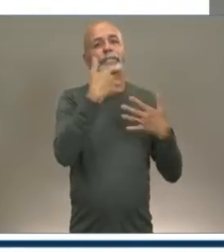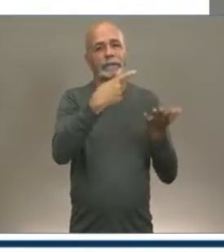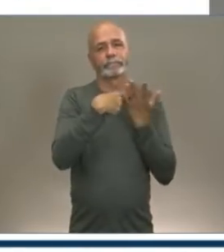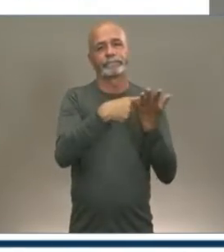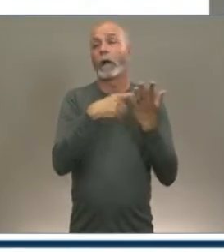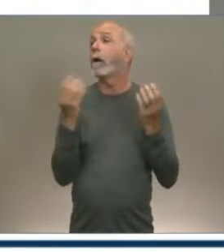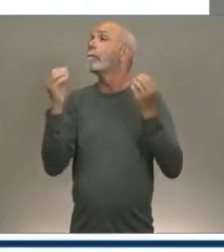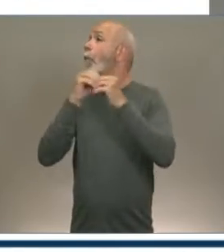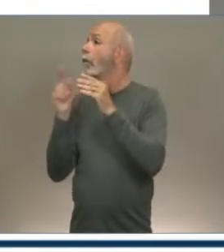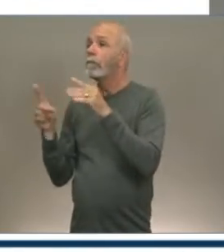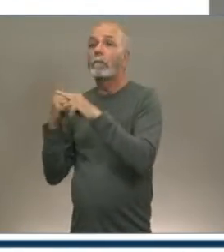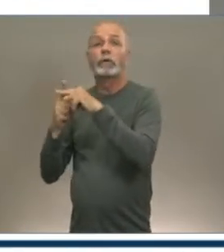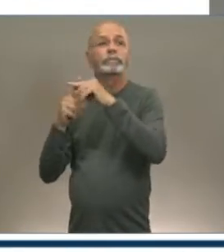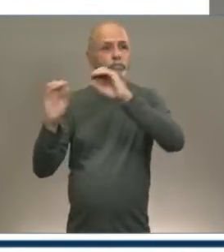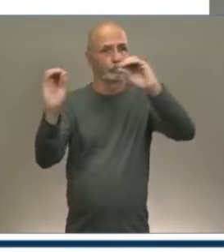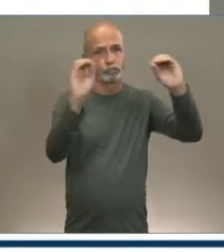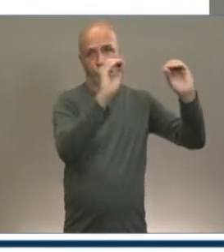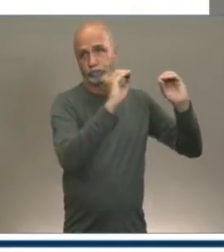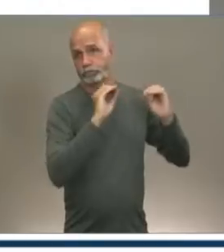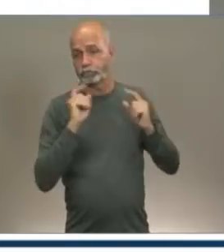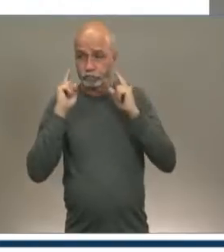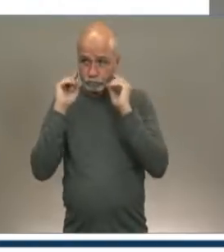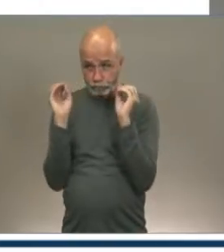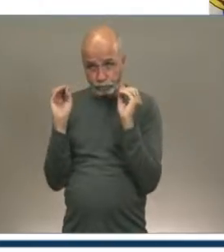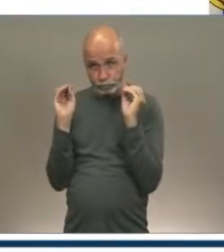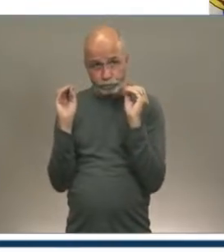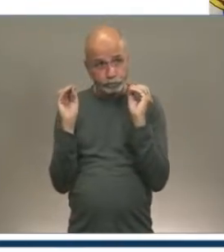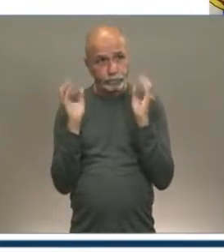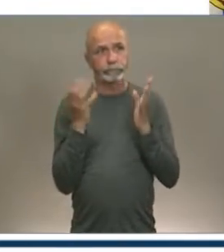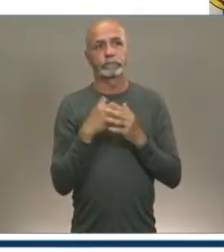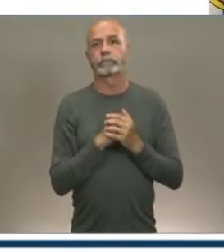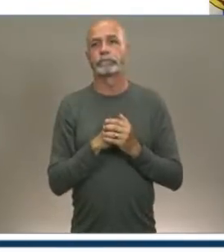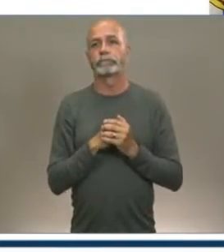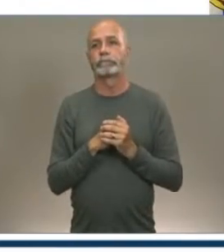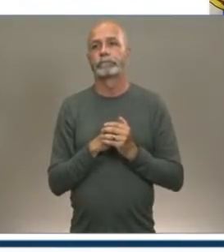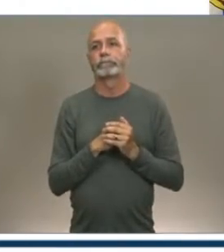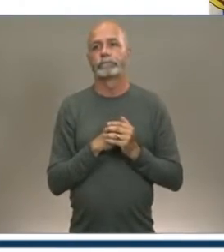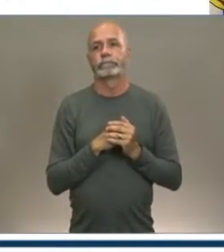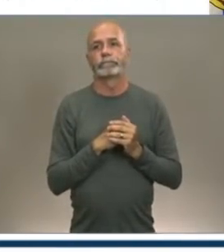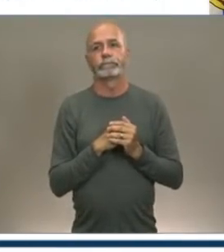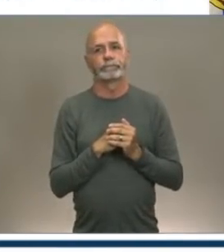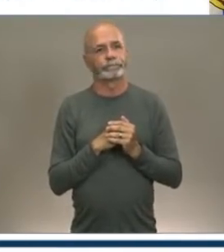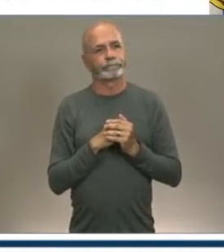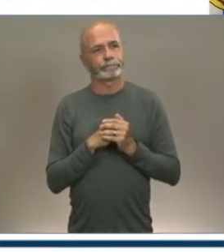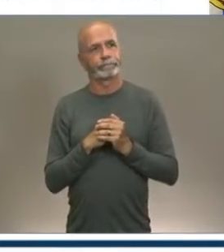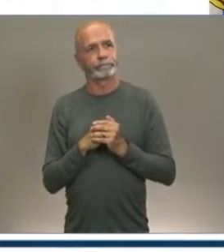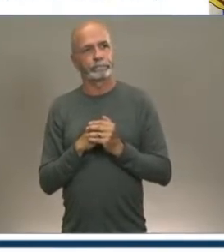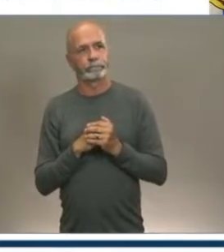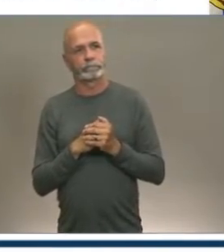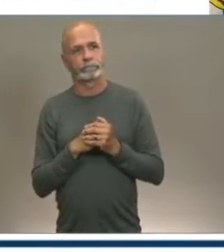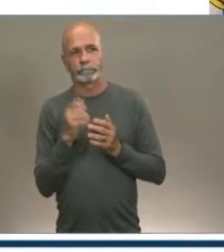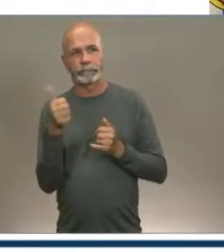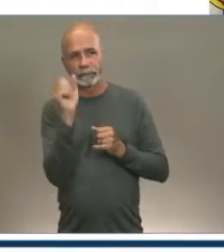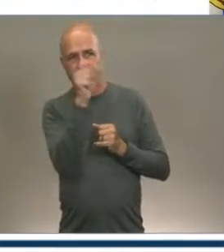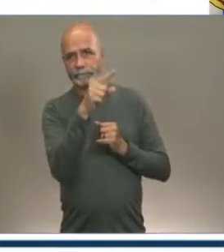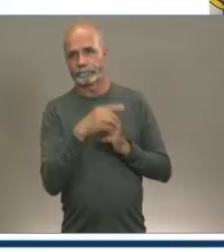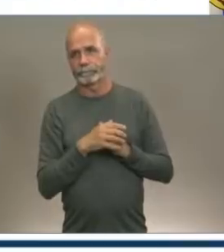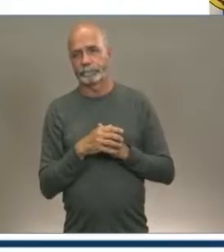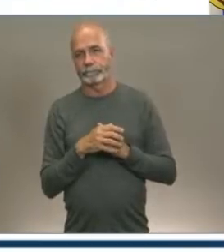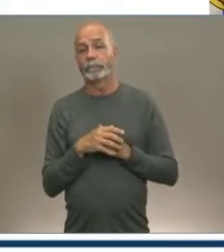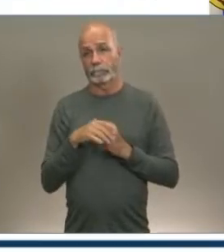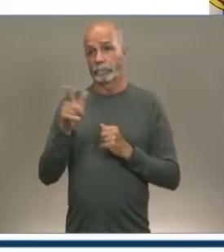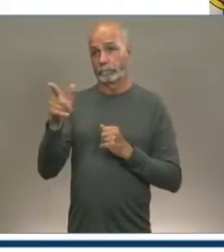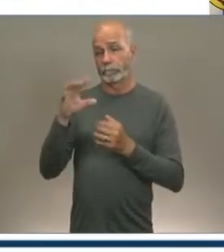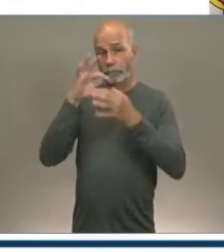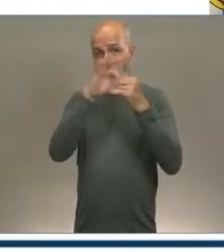that I'm aware of have been identified. Go ahead with your follow-up, Zane. Thank you. And on schools again, has there been any spread